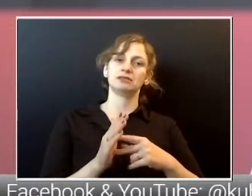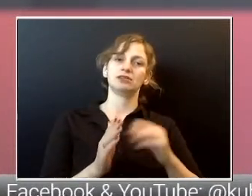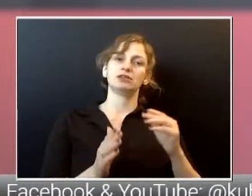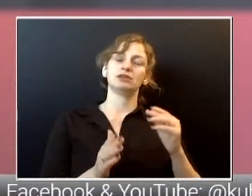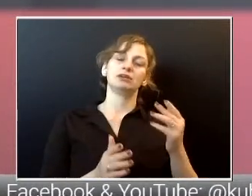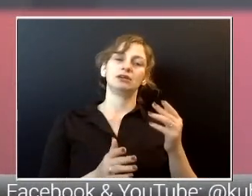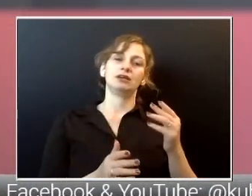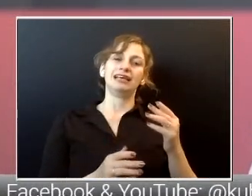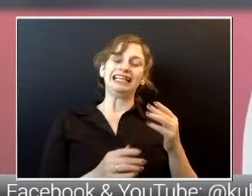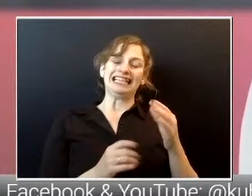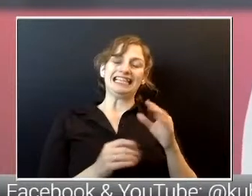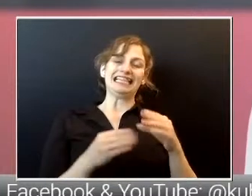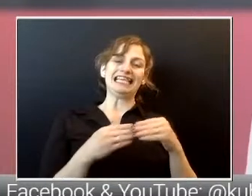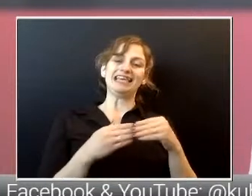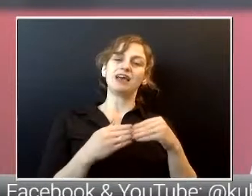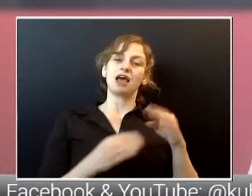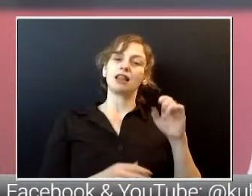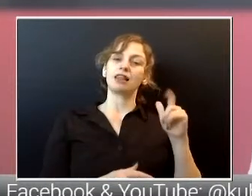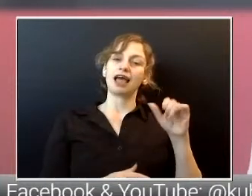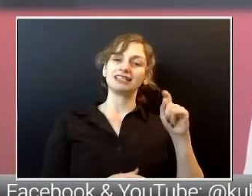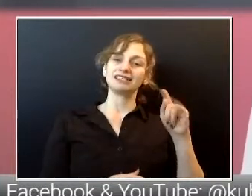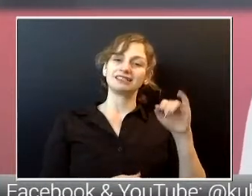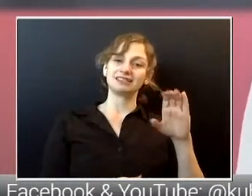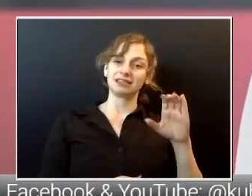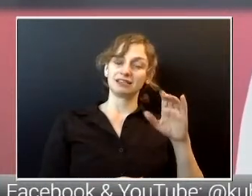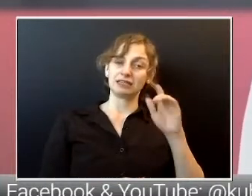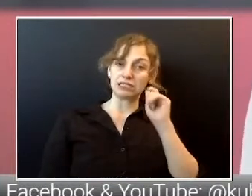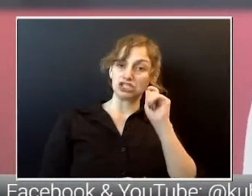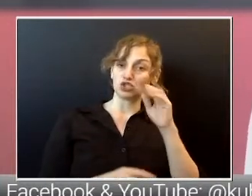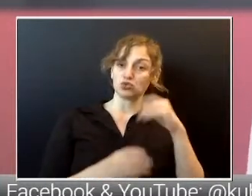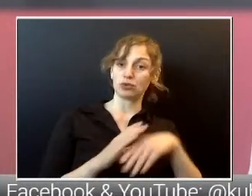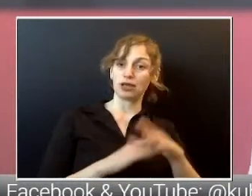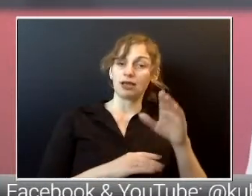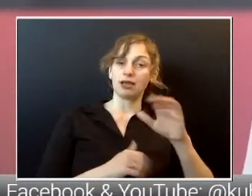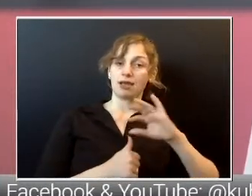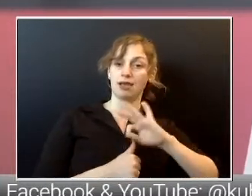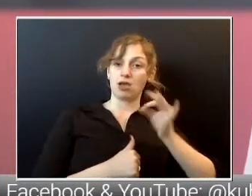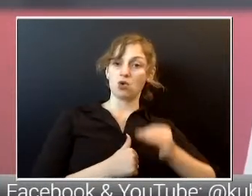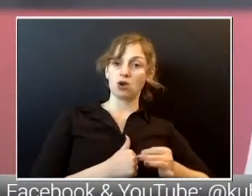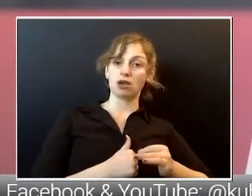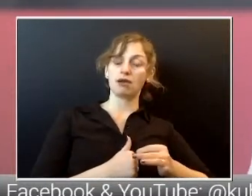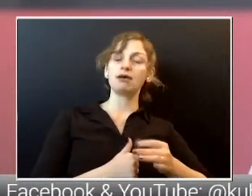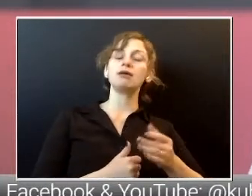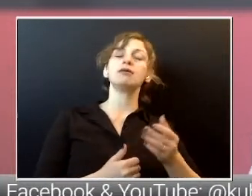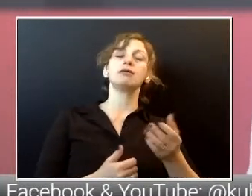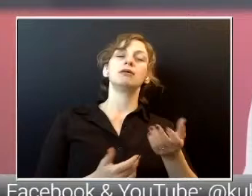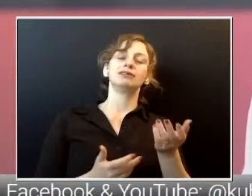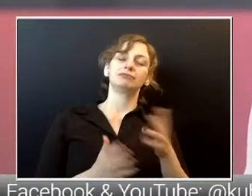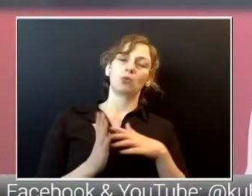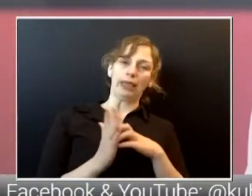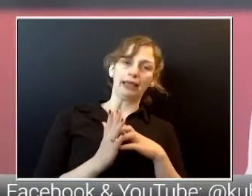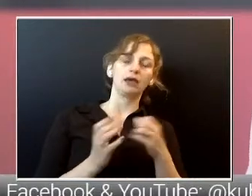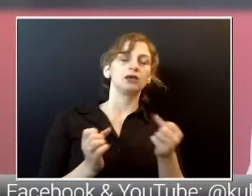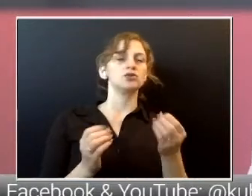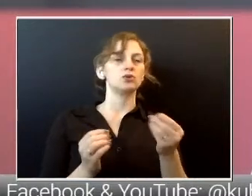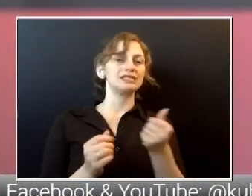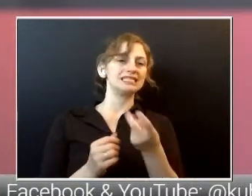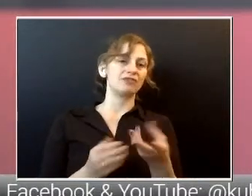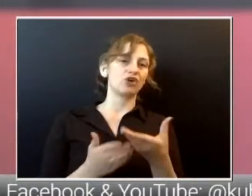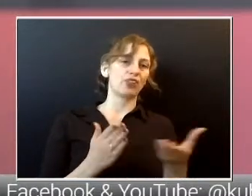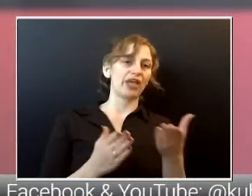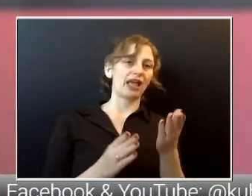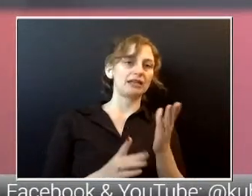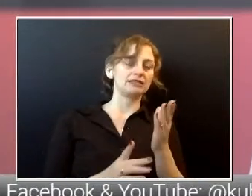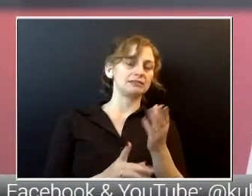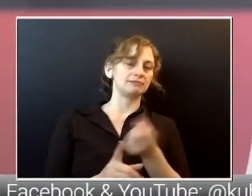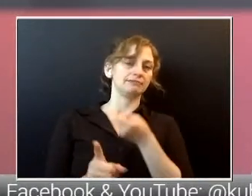there are several conditions that predispose to this. And like one would be called Marfan syndrome, another